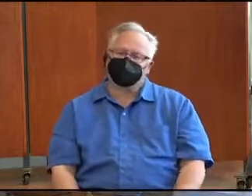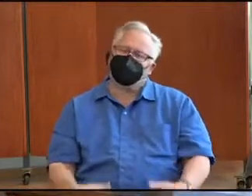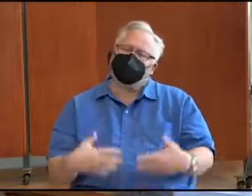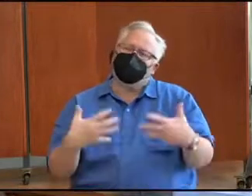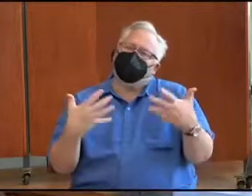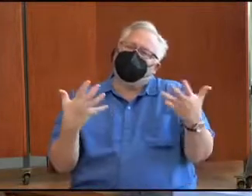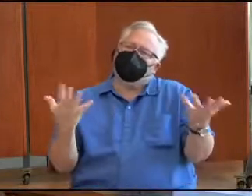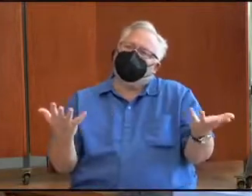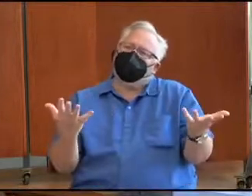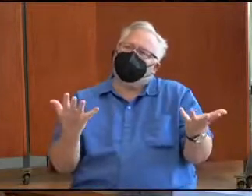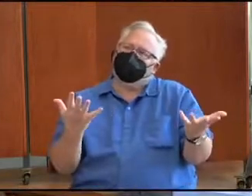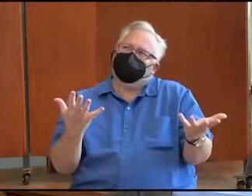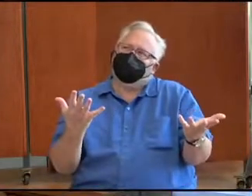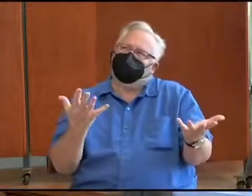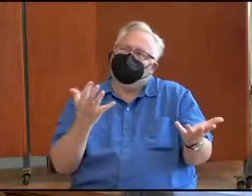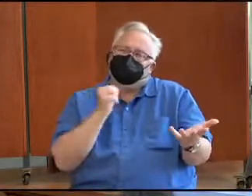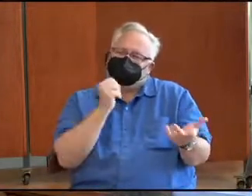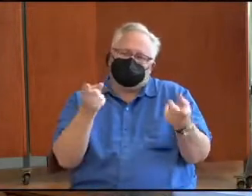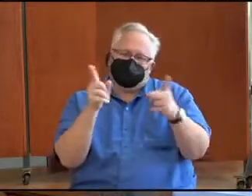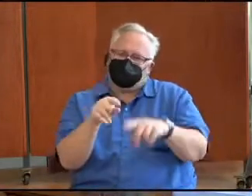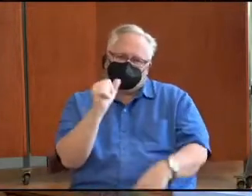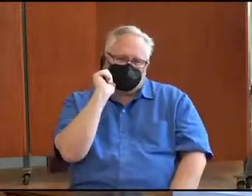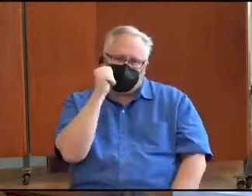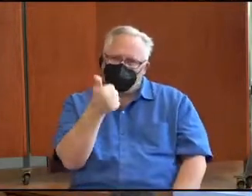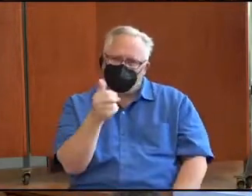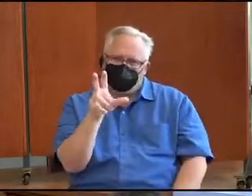Well, not tomorrow.